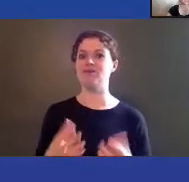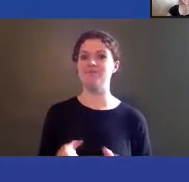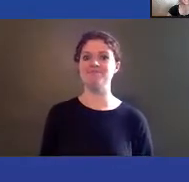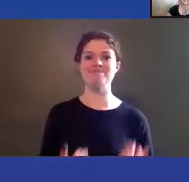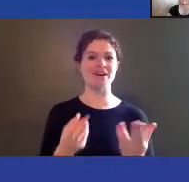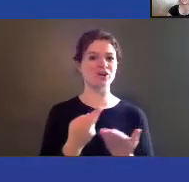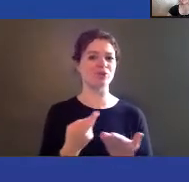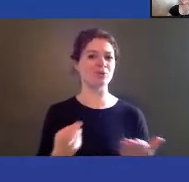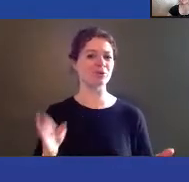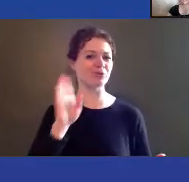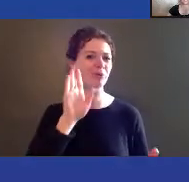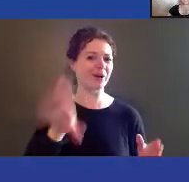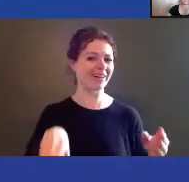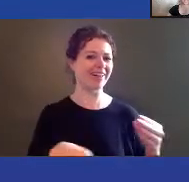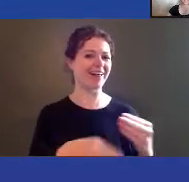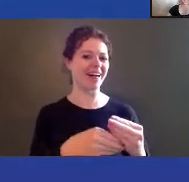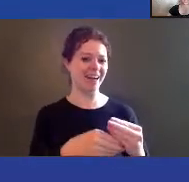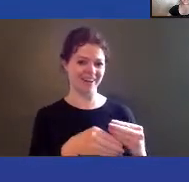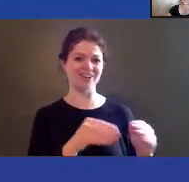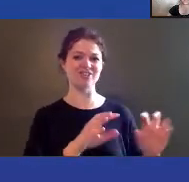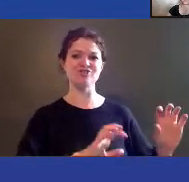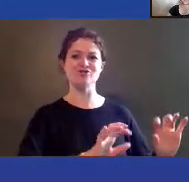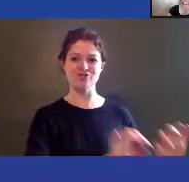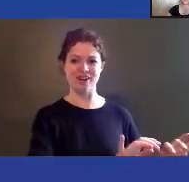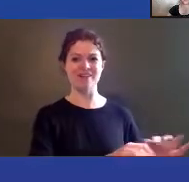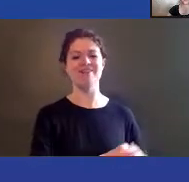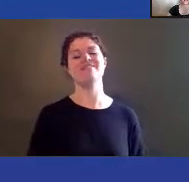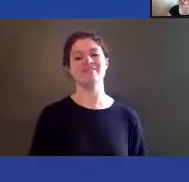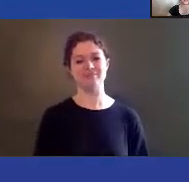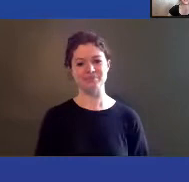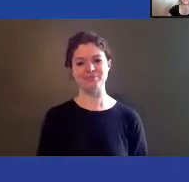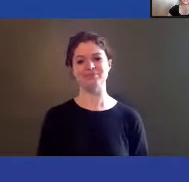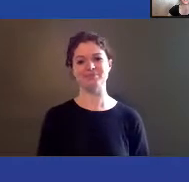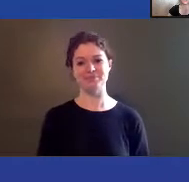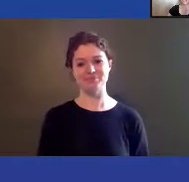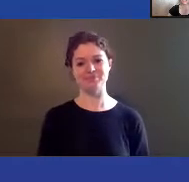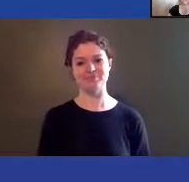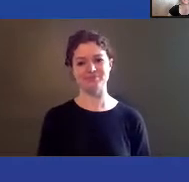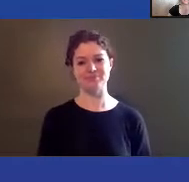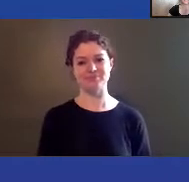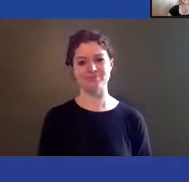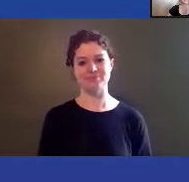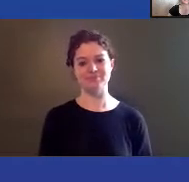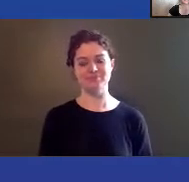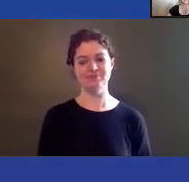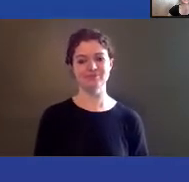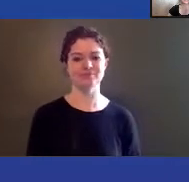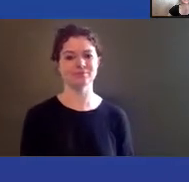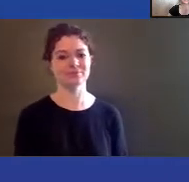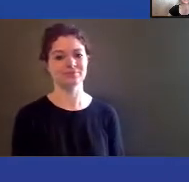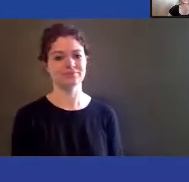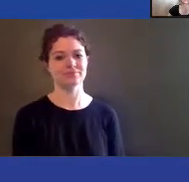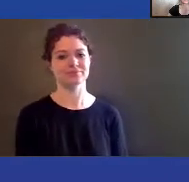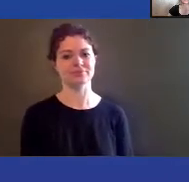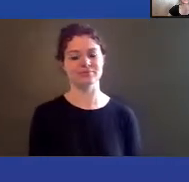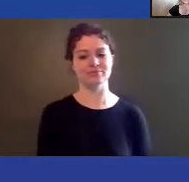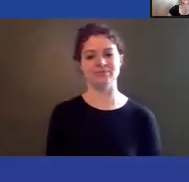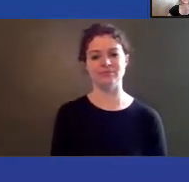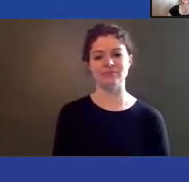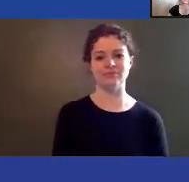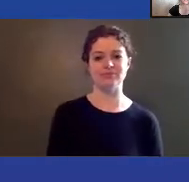around committees and legislative sessions. Next slide, please.